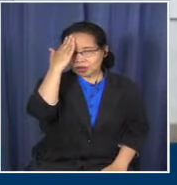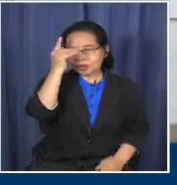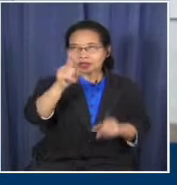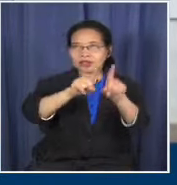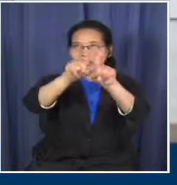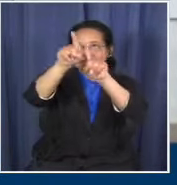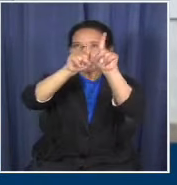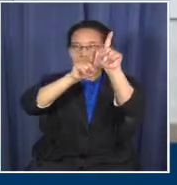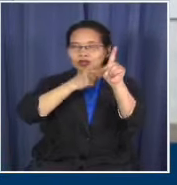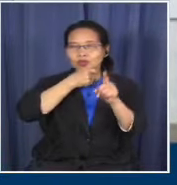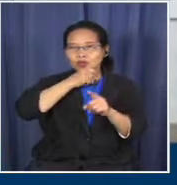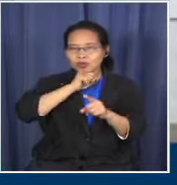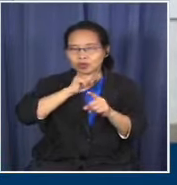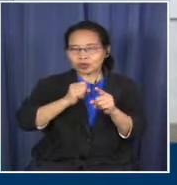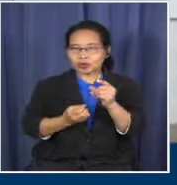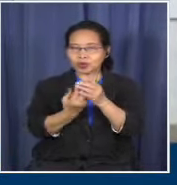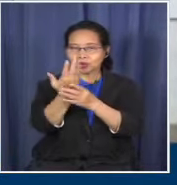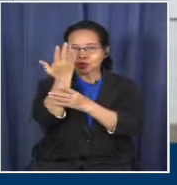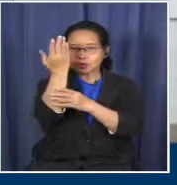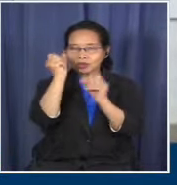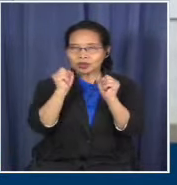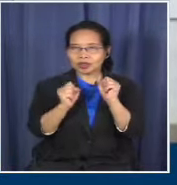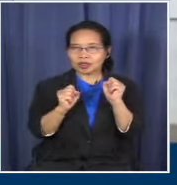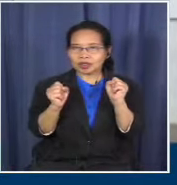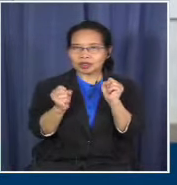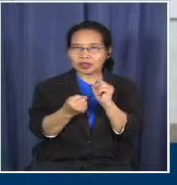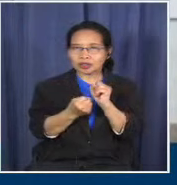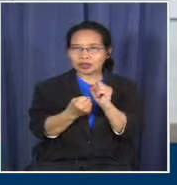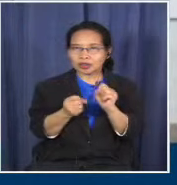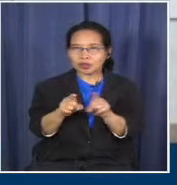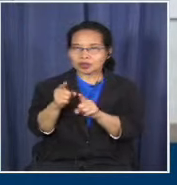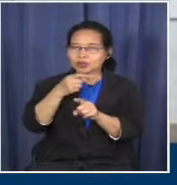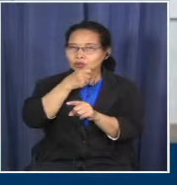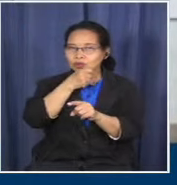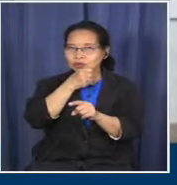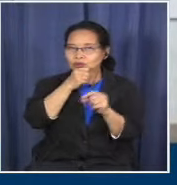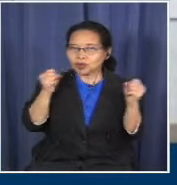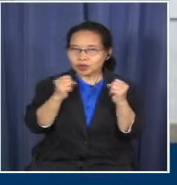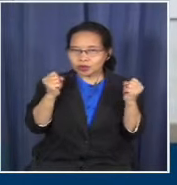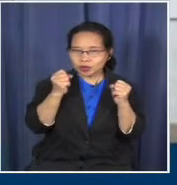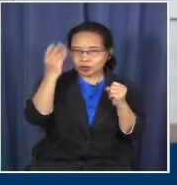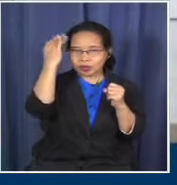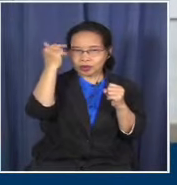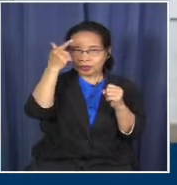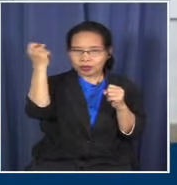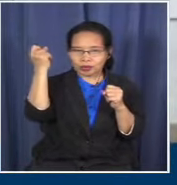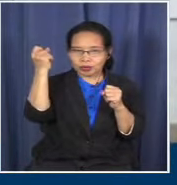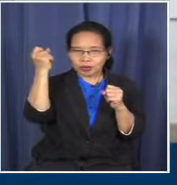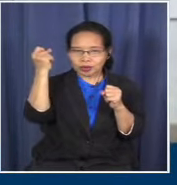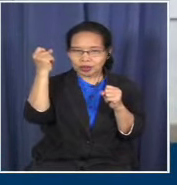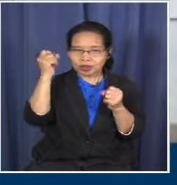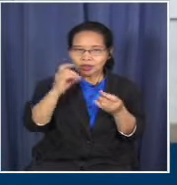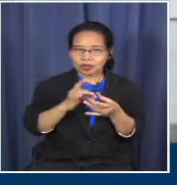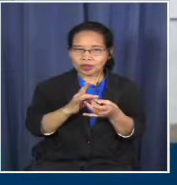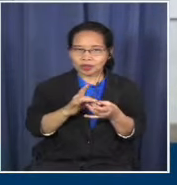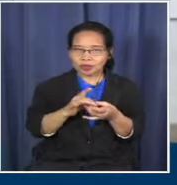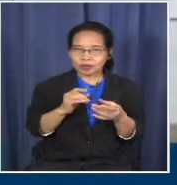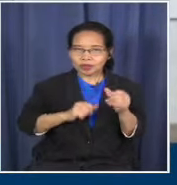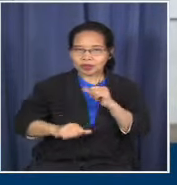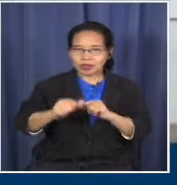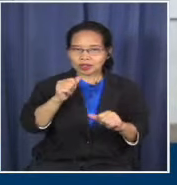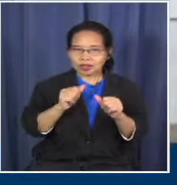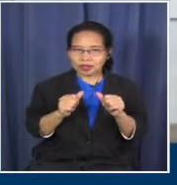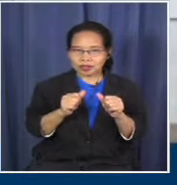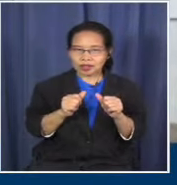scientists know that stars grow old. They can grow old. Why?